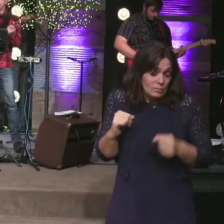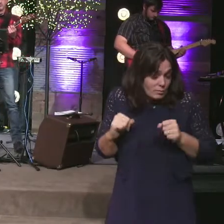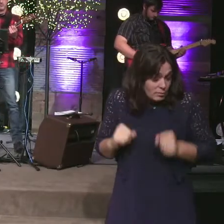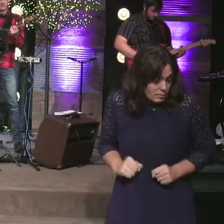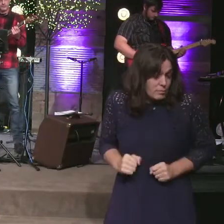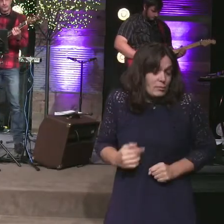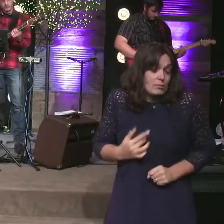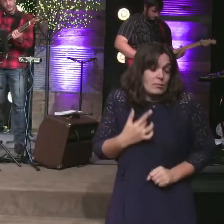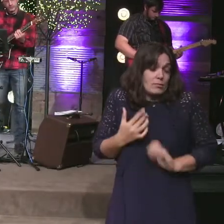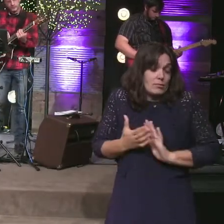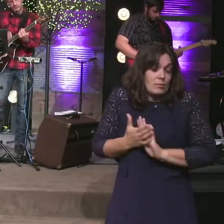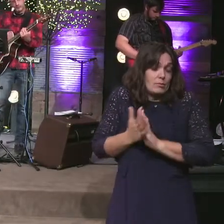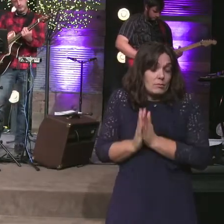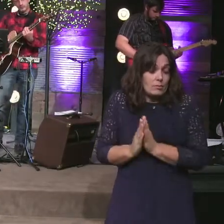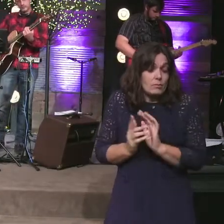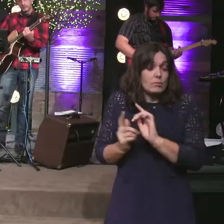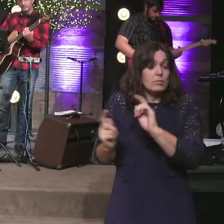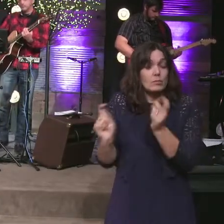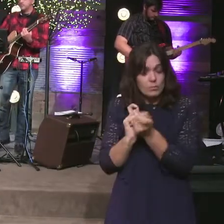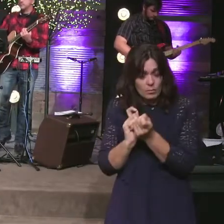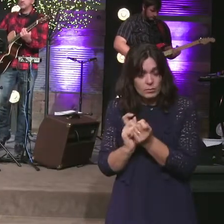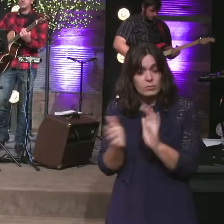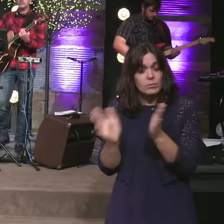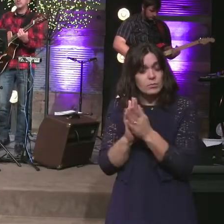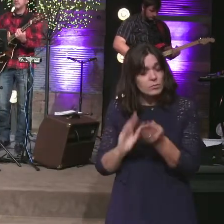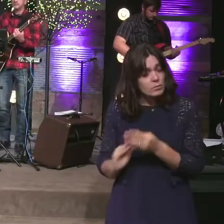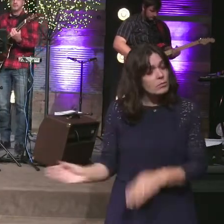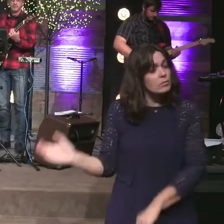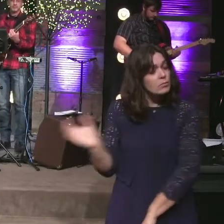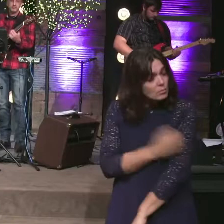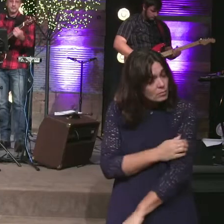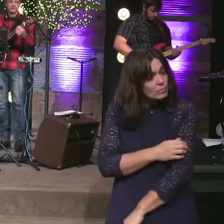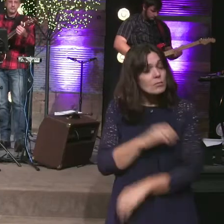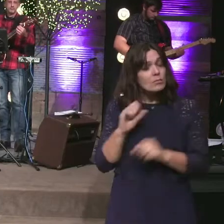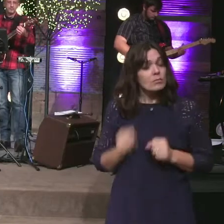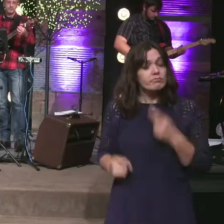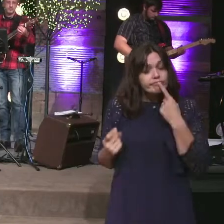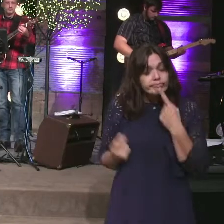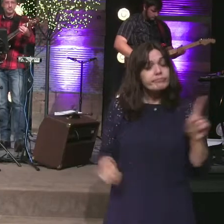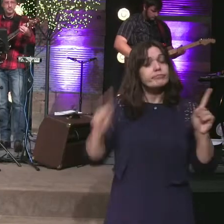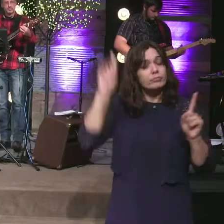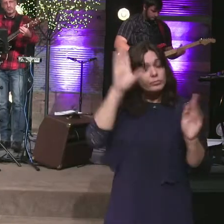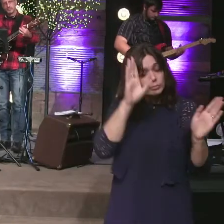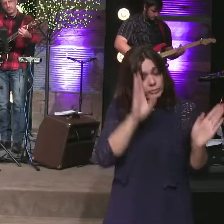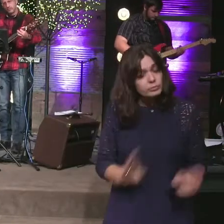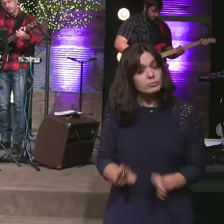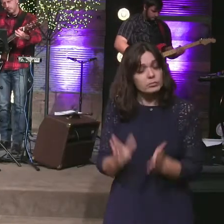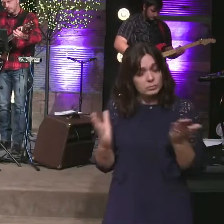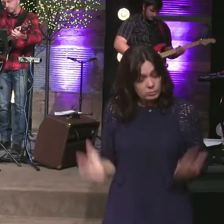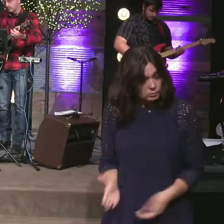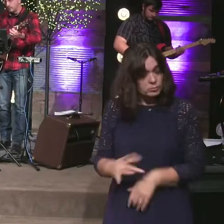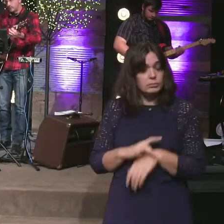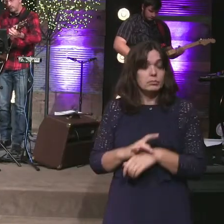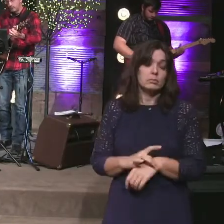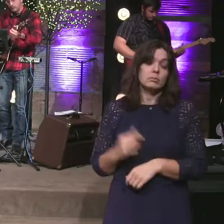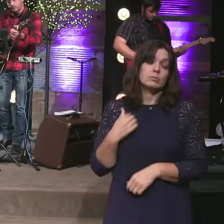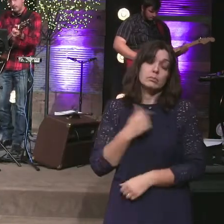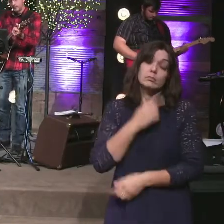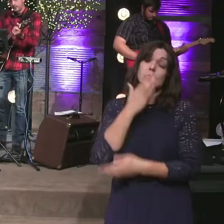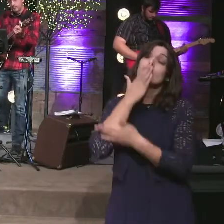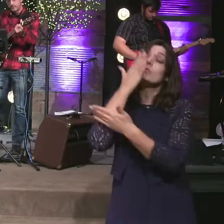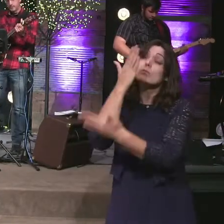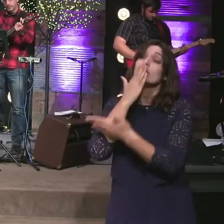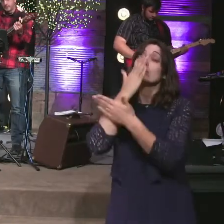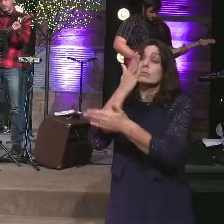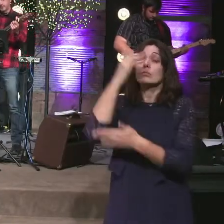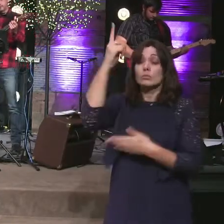changed, that we might be powerful, Father, to accomplish Your will on the face of the earth. We thank You, Father, that You chose